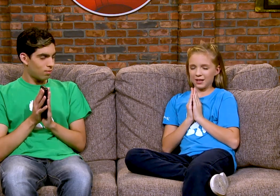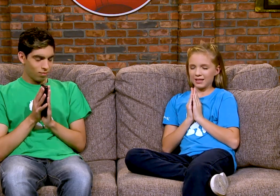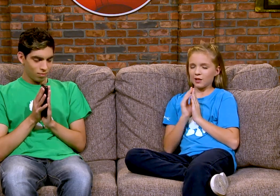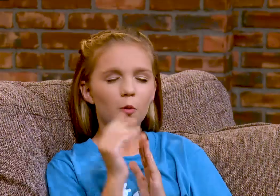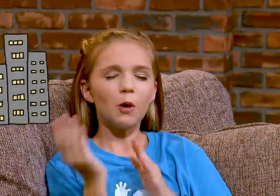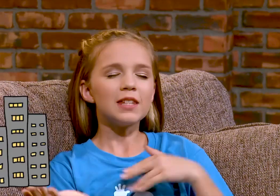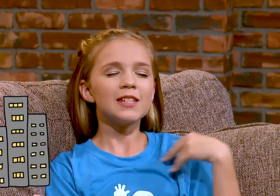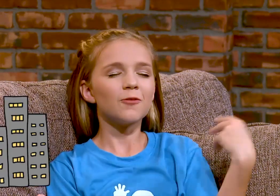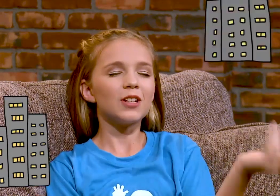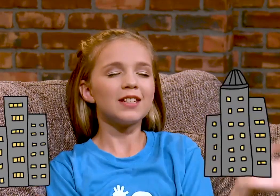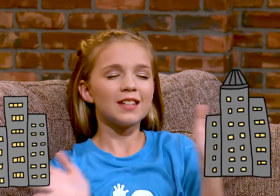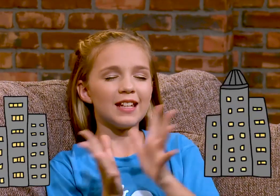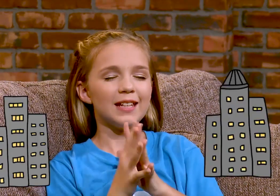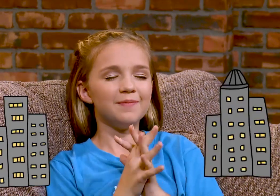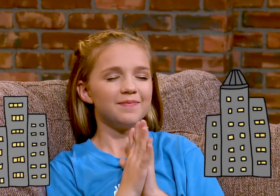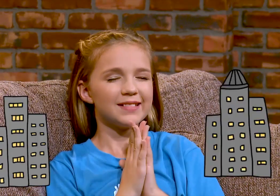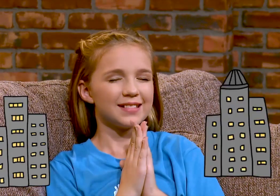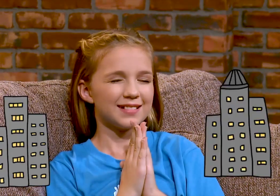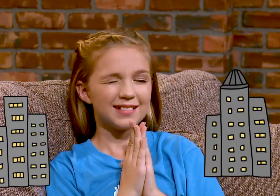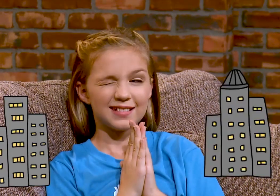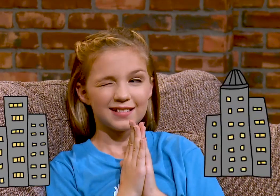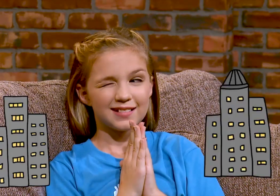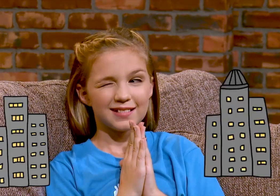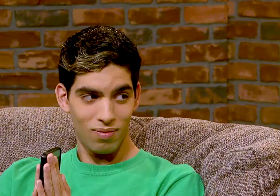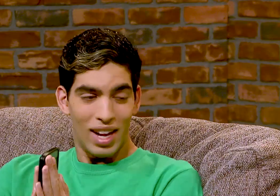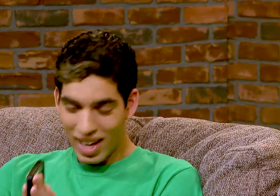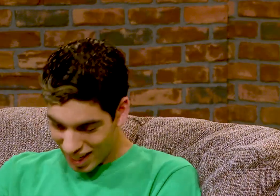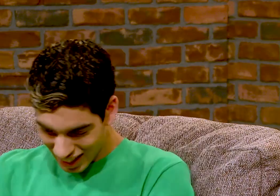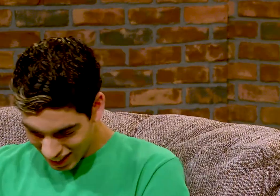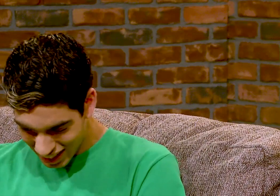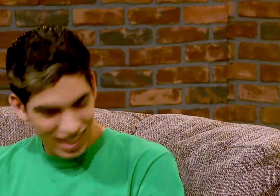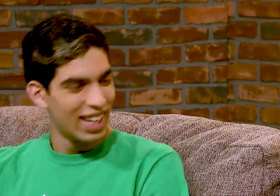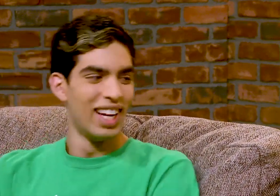bless it twice, once for each city.